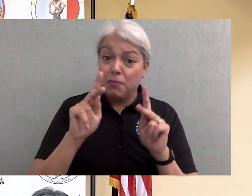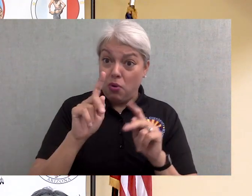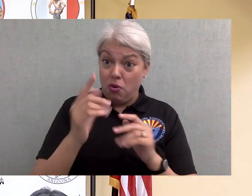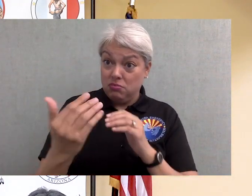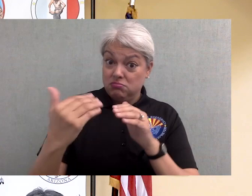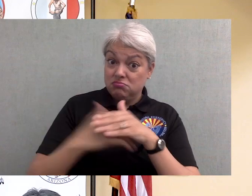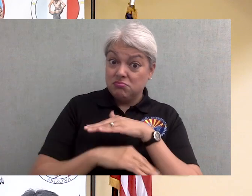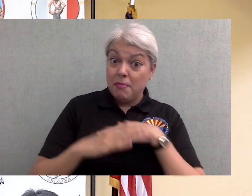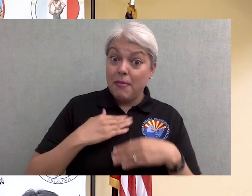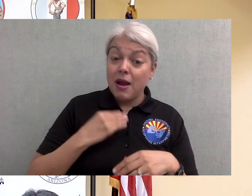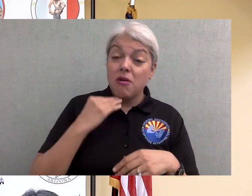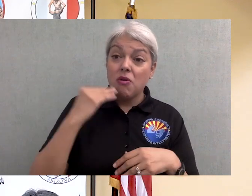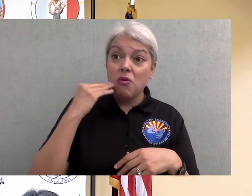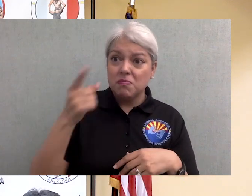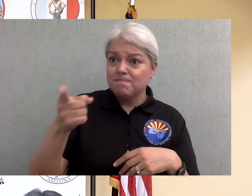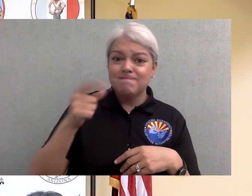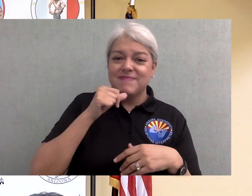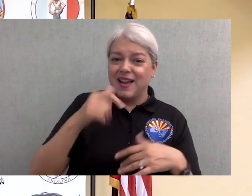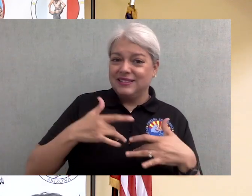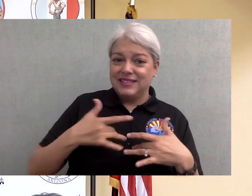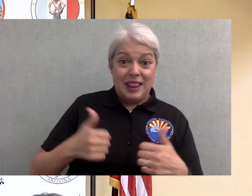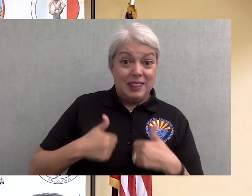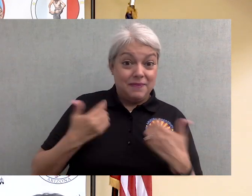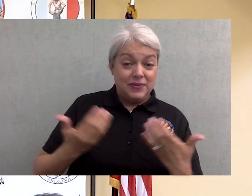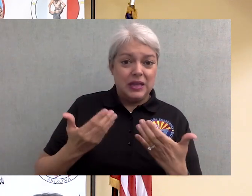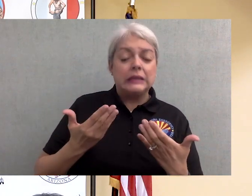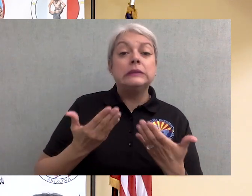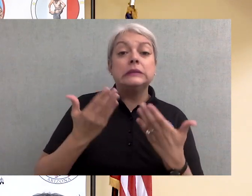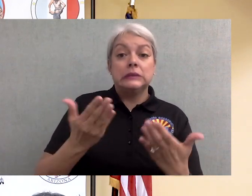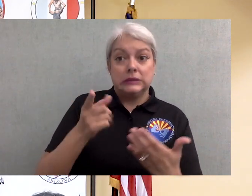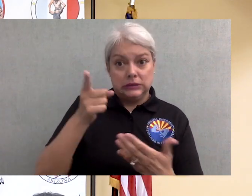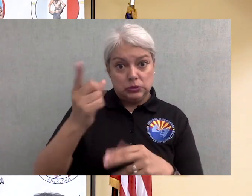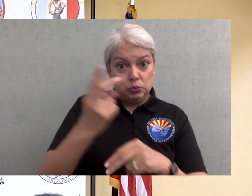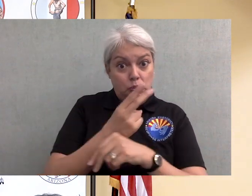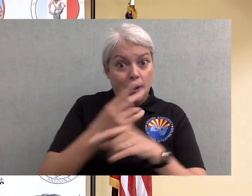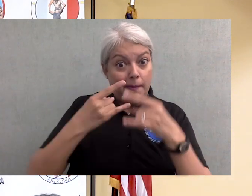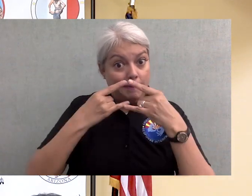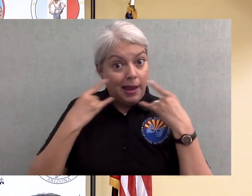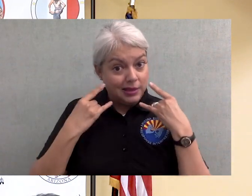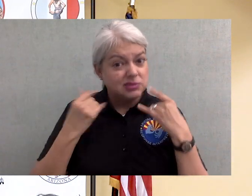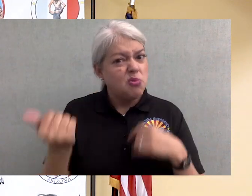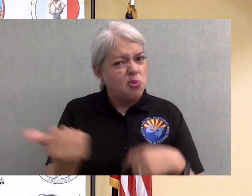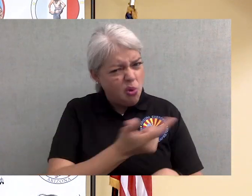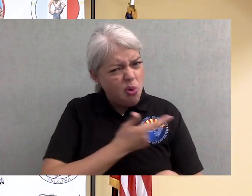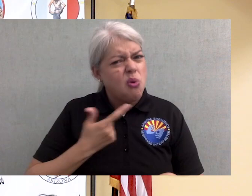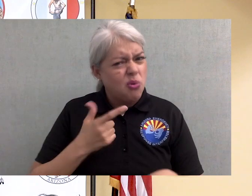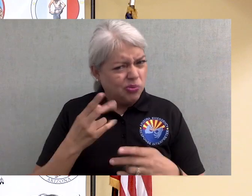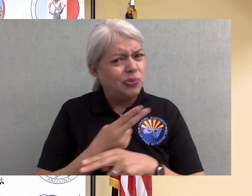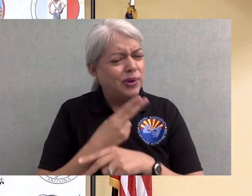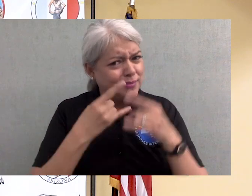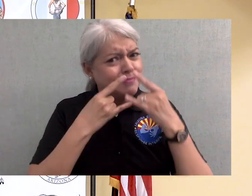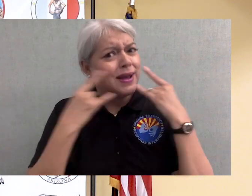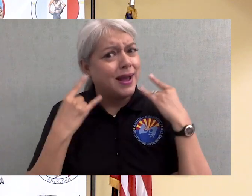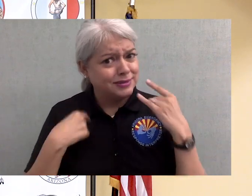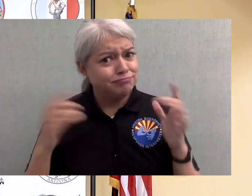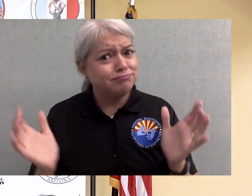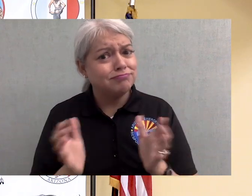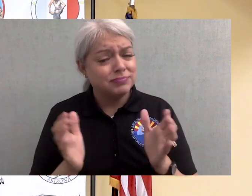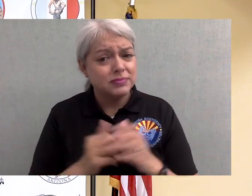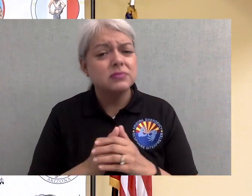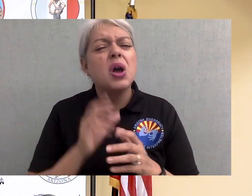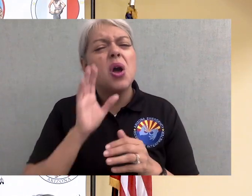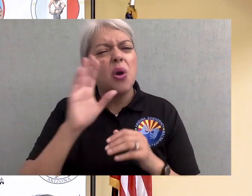masks, especially that person, okay? So those are just some ideas, and we're going to send out a flyer on that also. The other